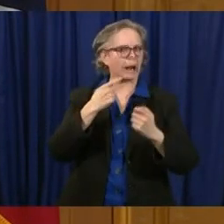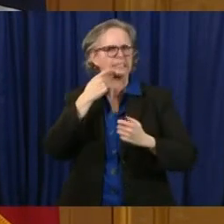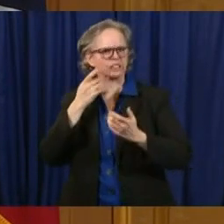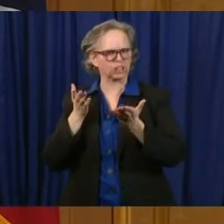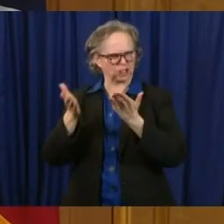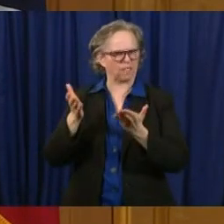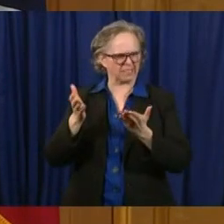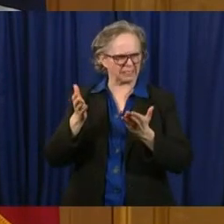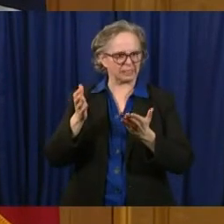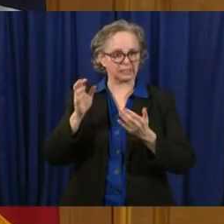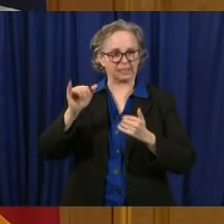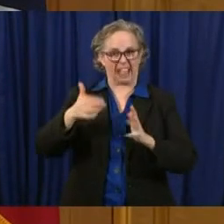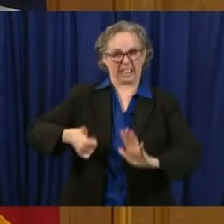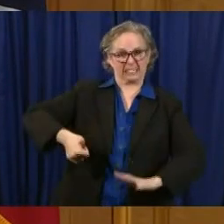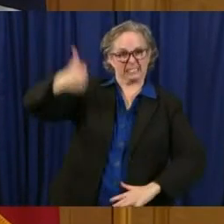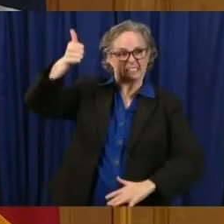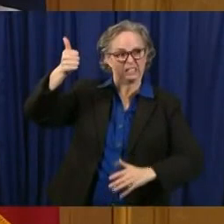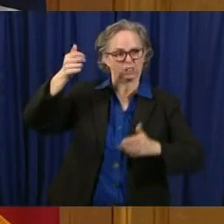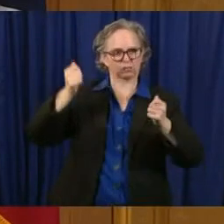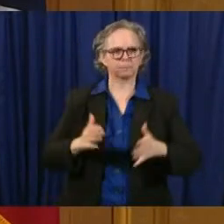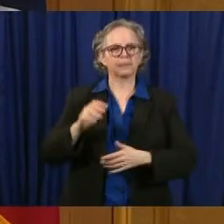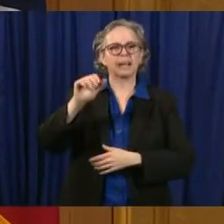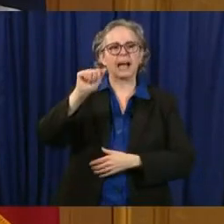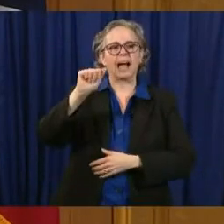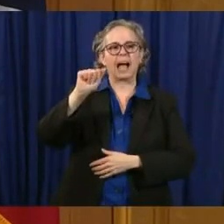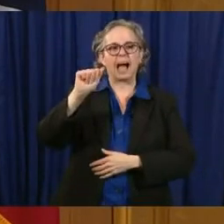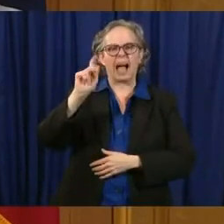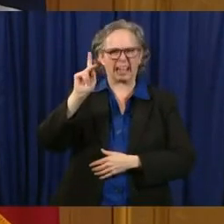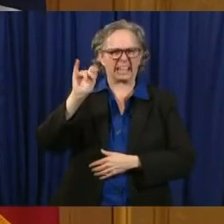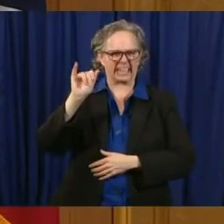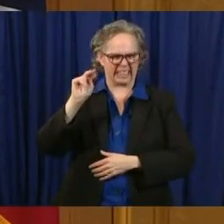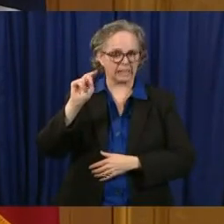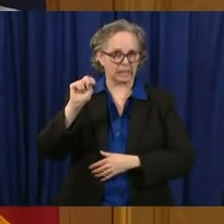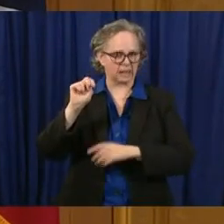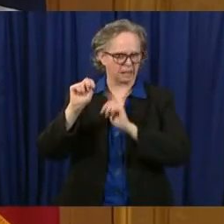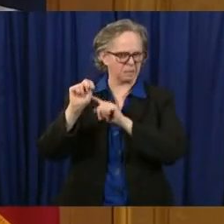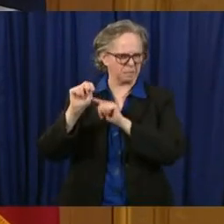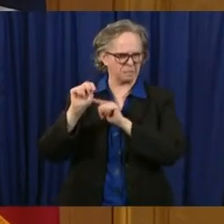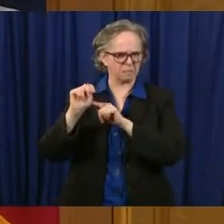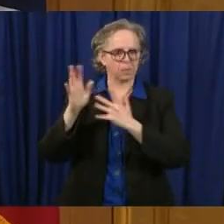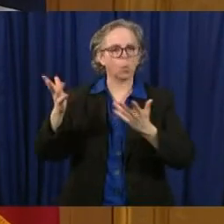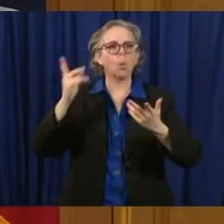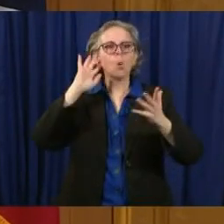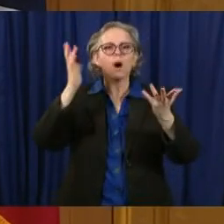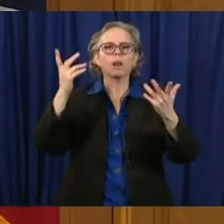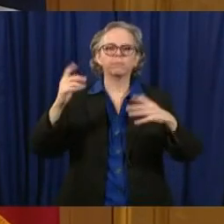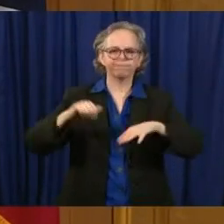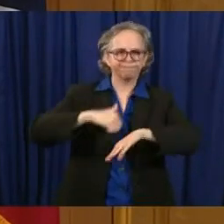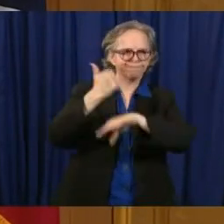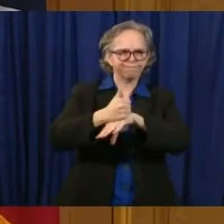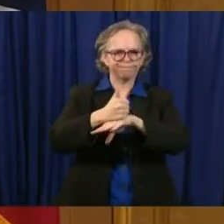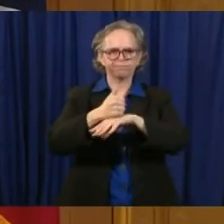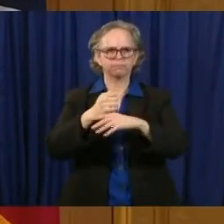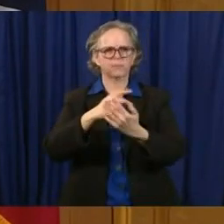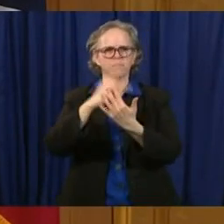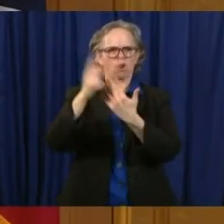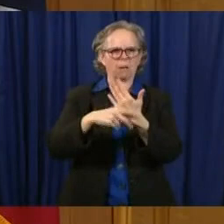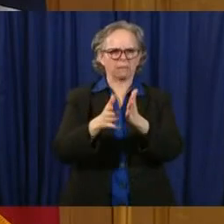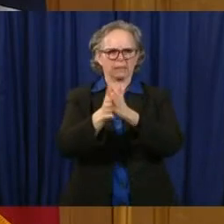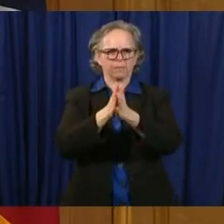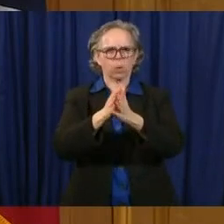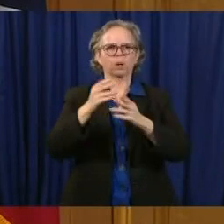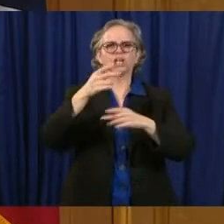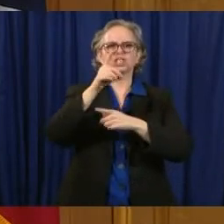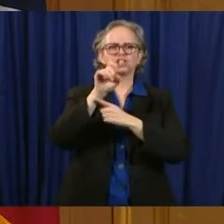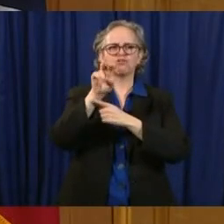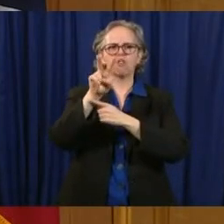She's launching what we're calling a Strive for Five challenge. She's asking for everyone to reach out to five